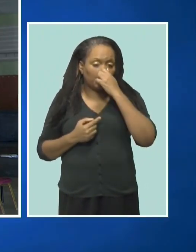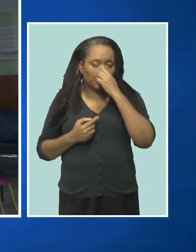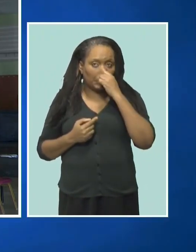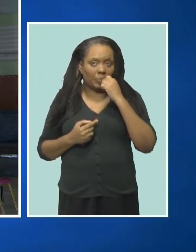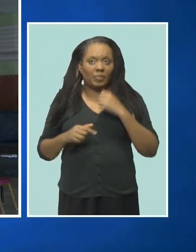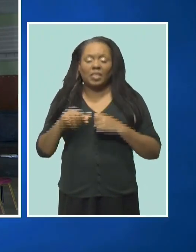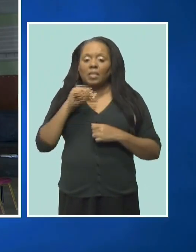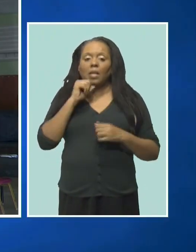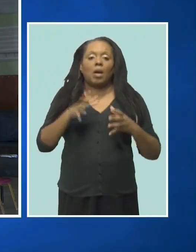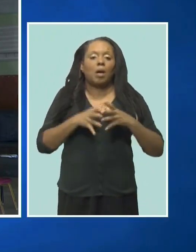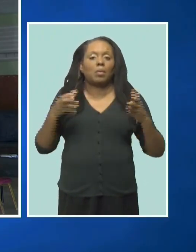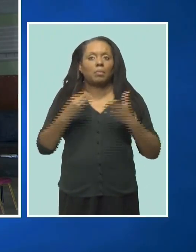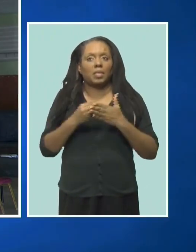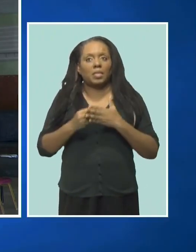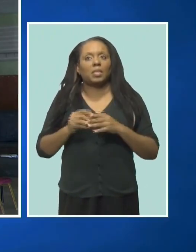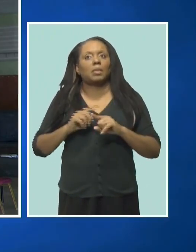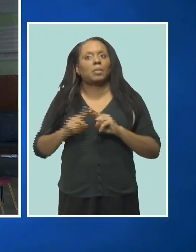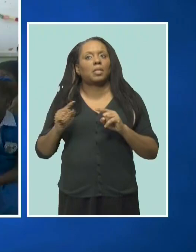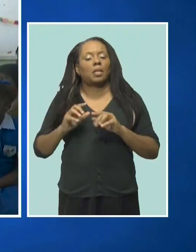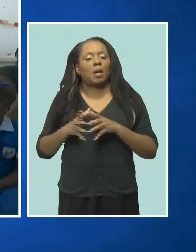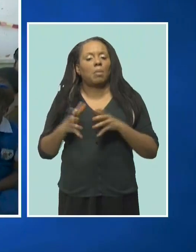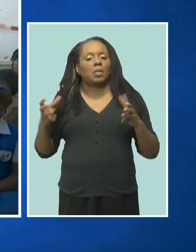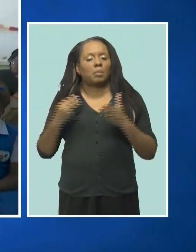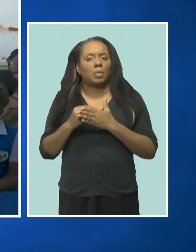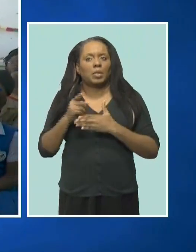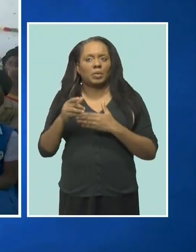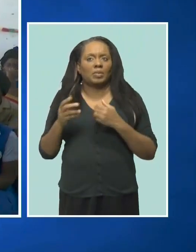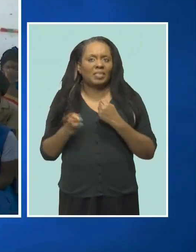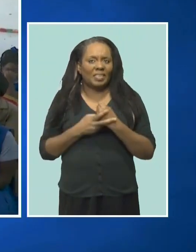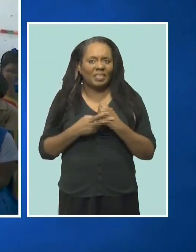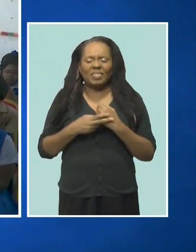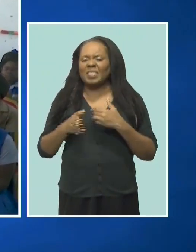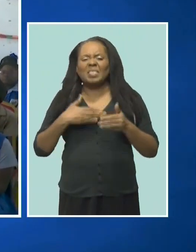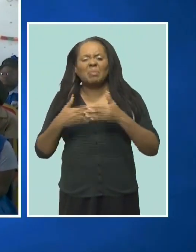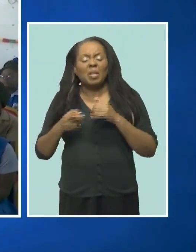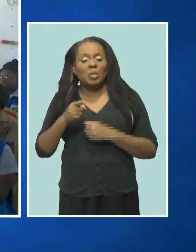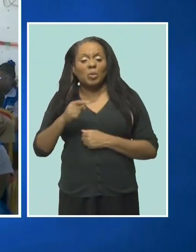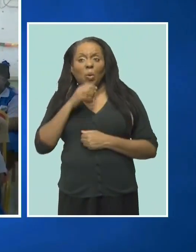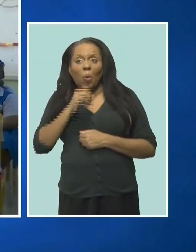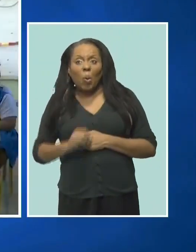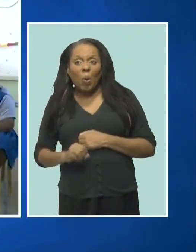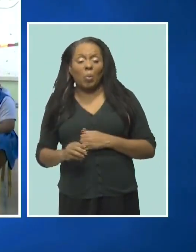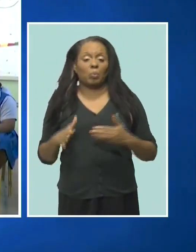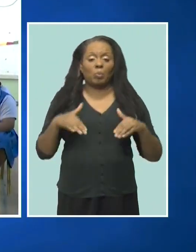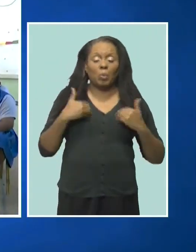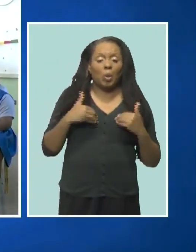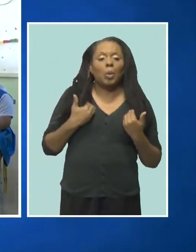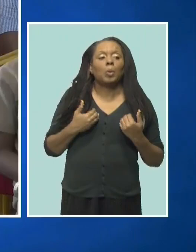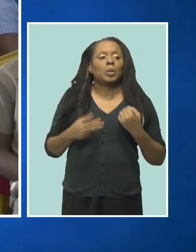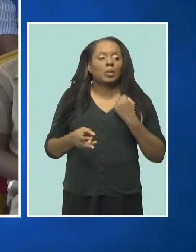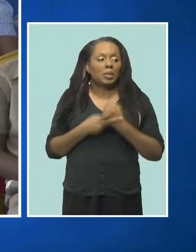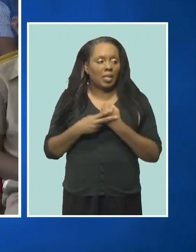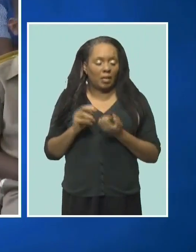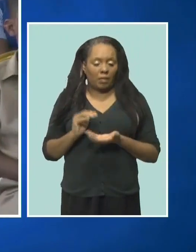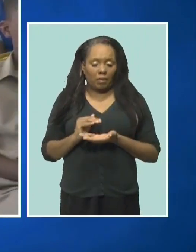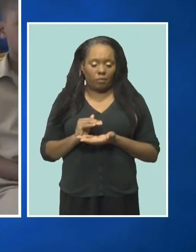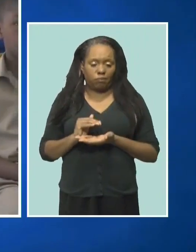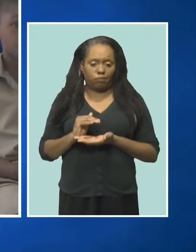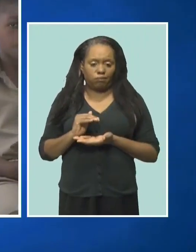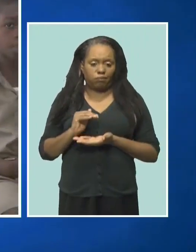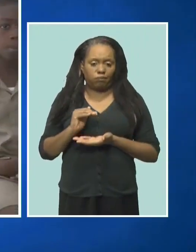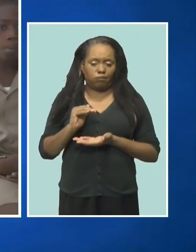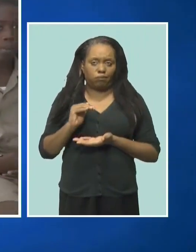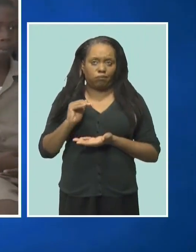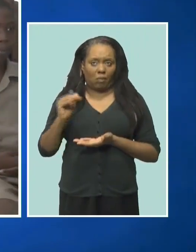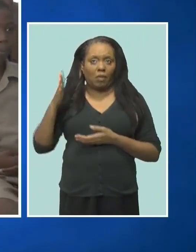much you get, it's how much you save. So just want to encourage whether young or old to build that savings so that in the future you have